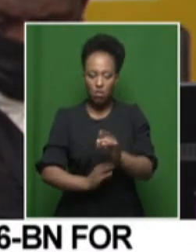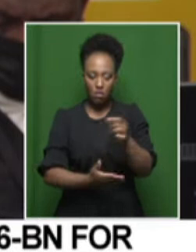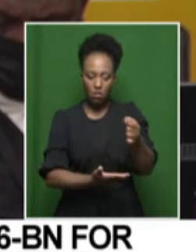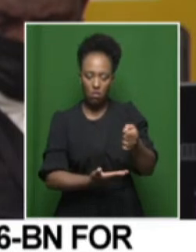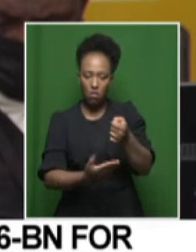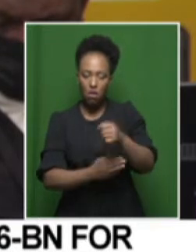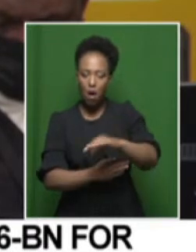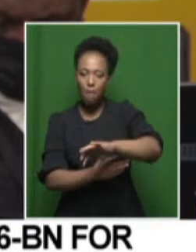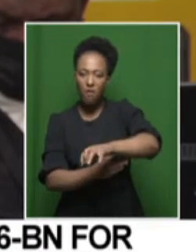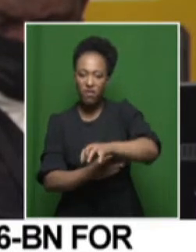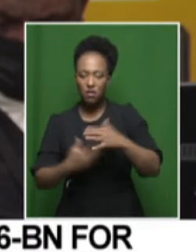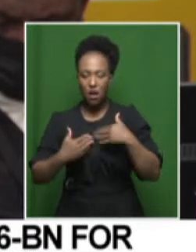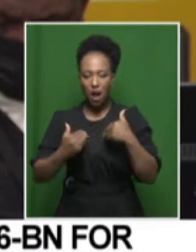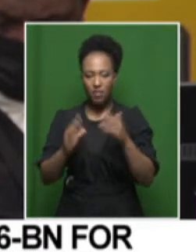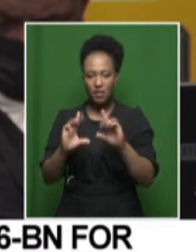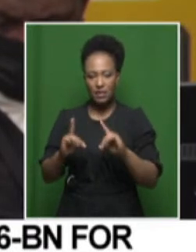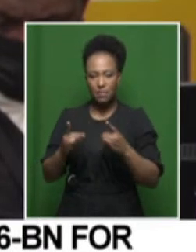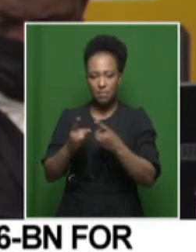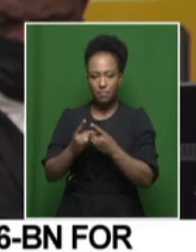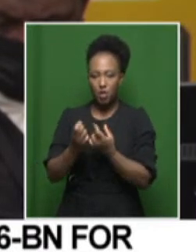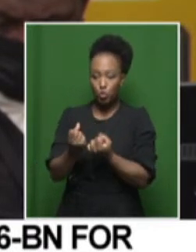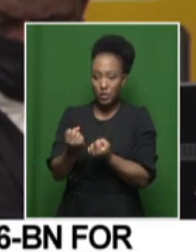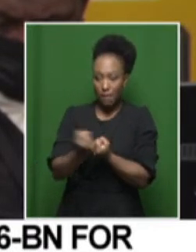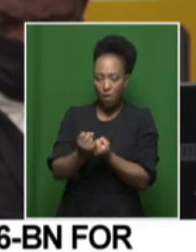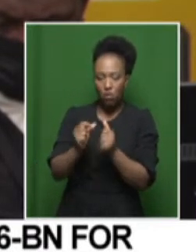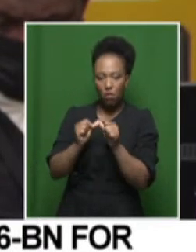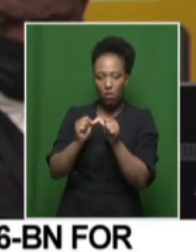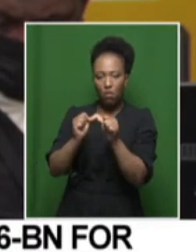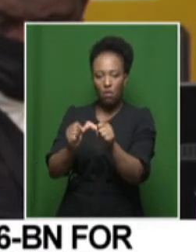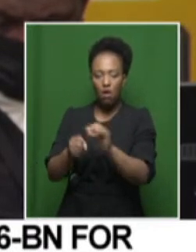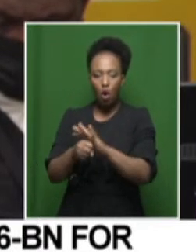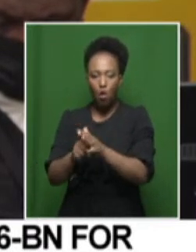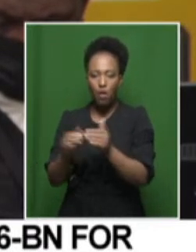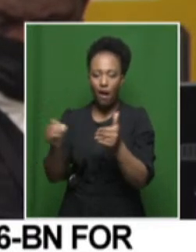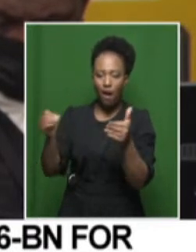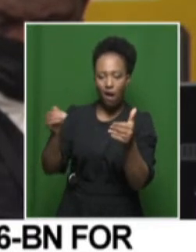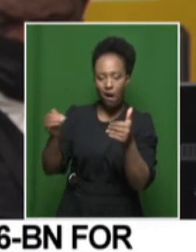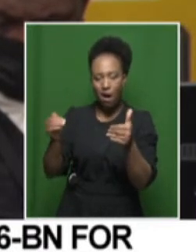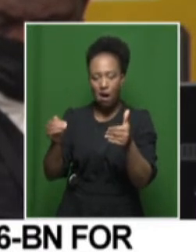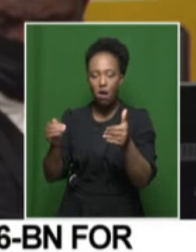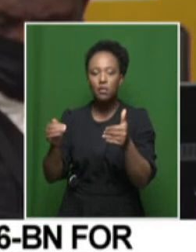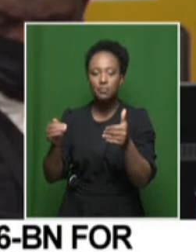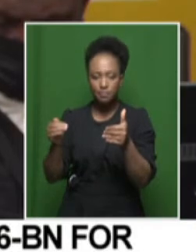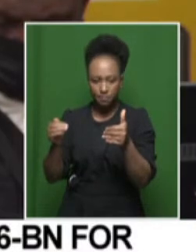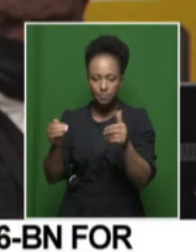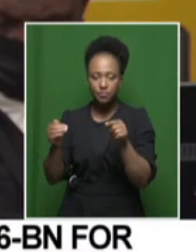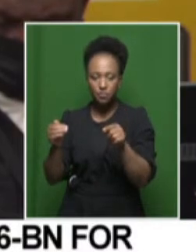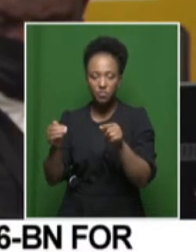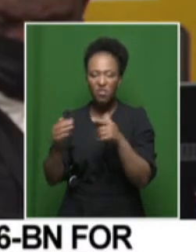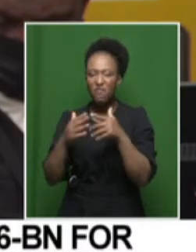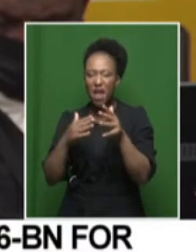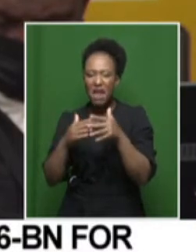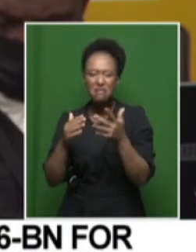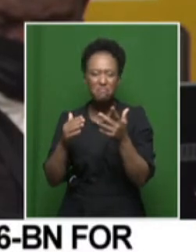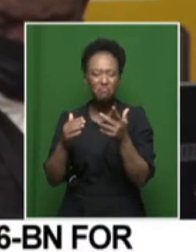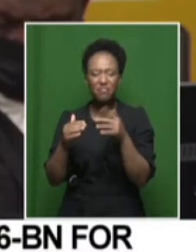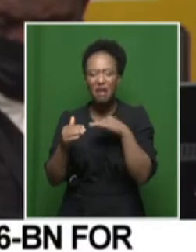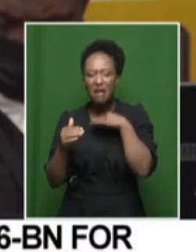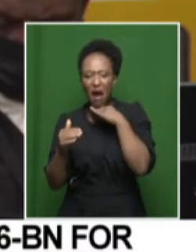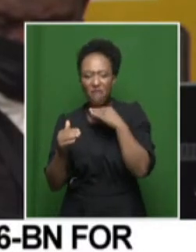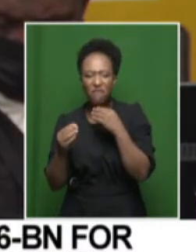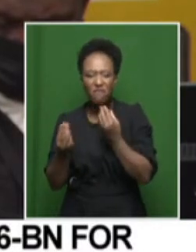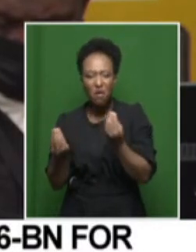provincial health departments to support their continued response to COVID-19 and to bridge shortfalls in essential goods